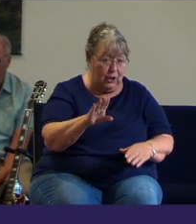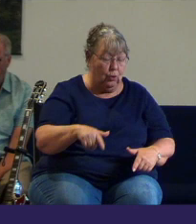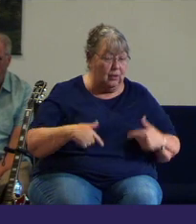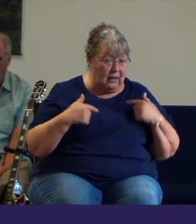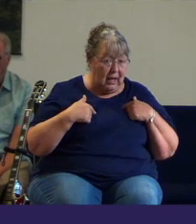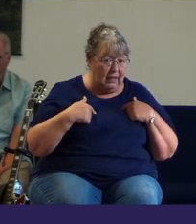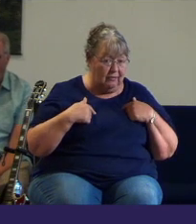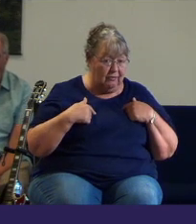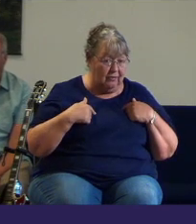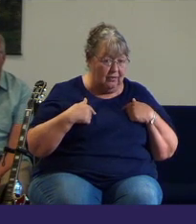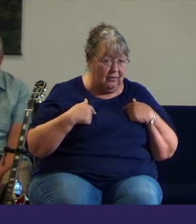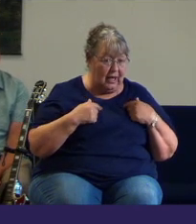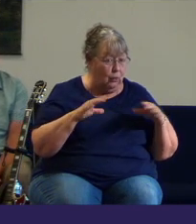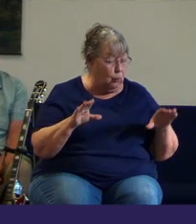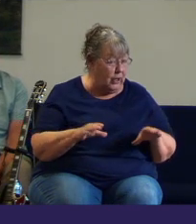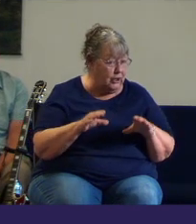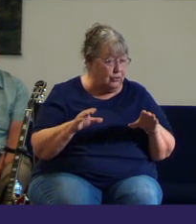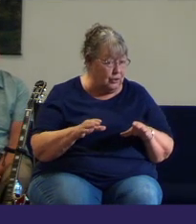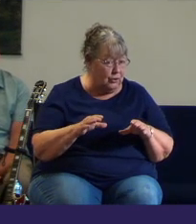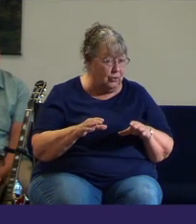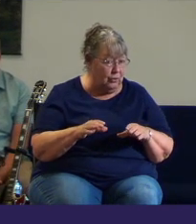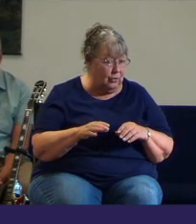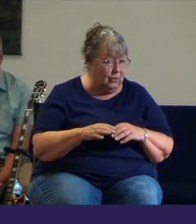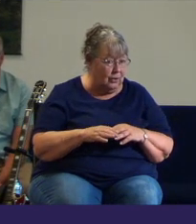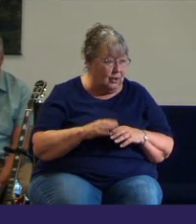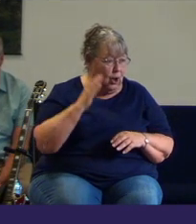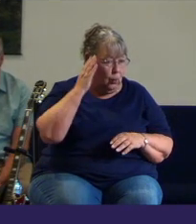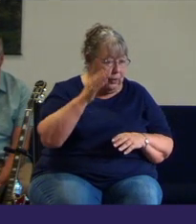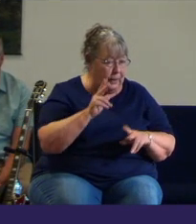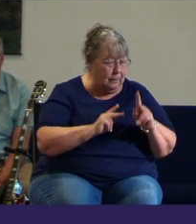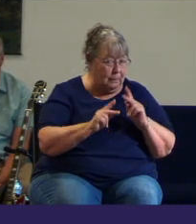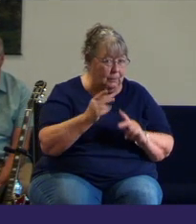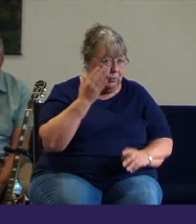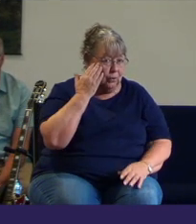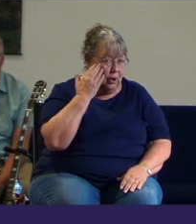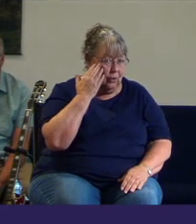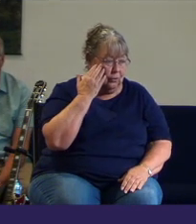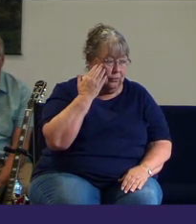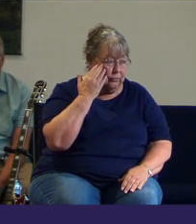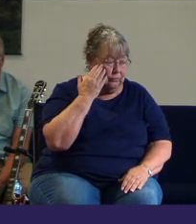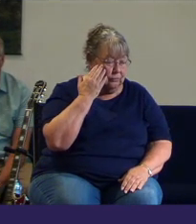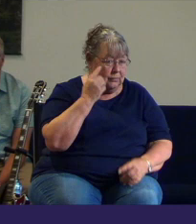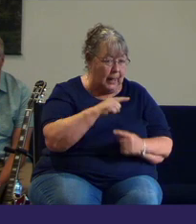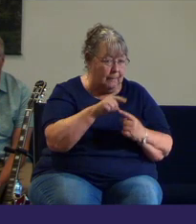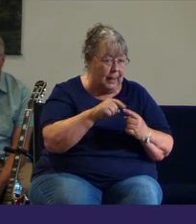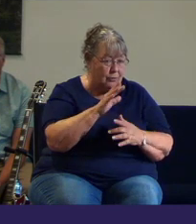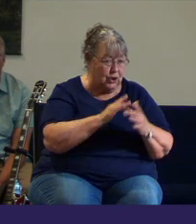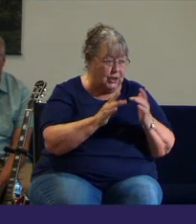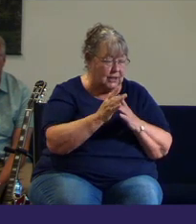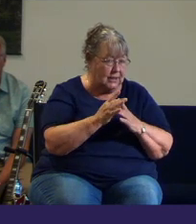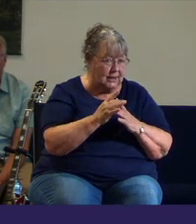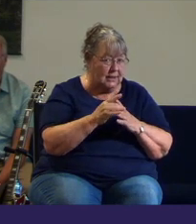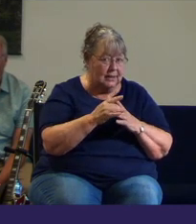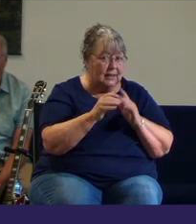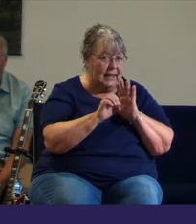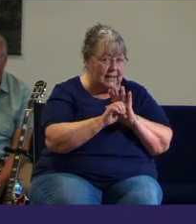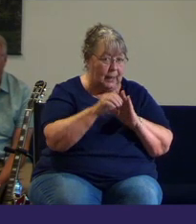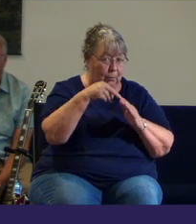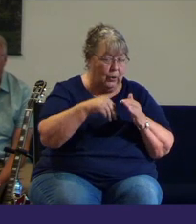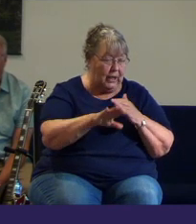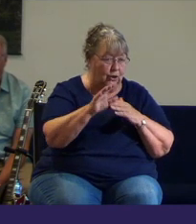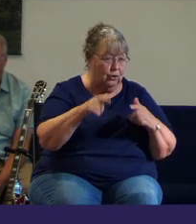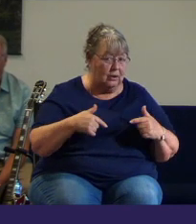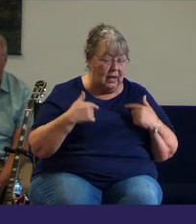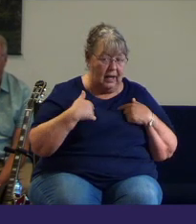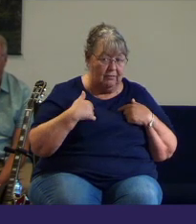yourselves and how you carry yourself at your work site? If you know you need prayer for any of those, please stand. If you need prayer, Holy